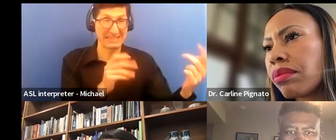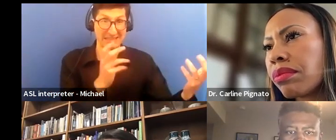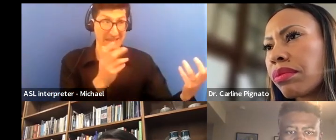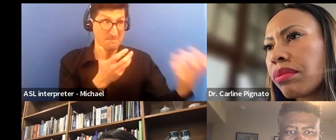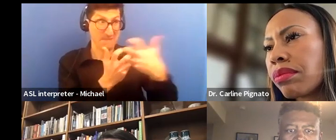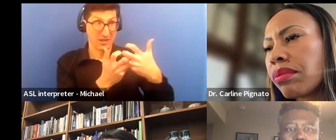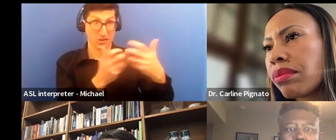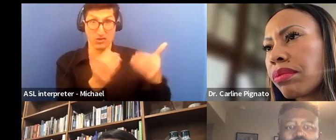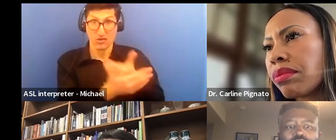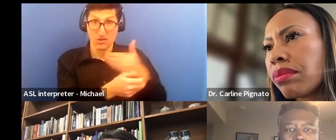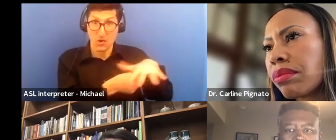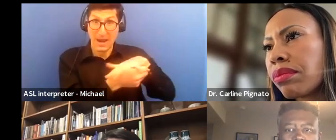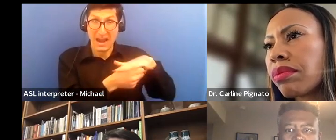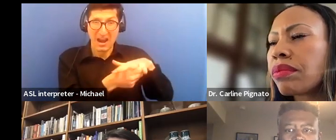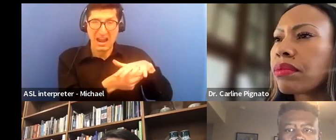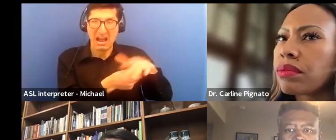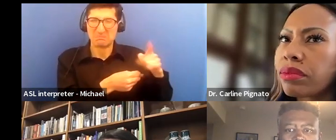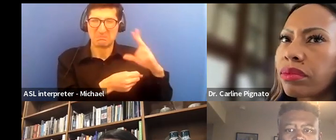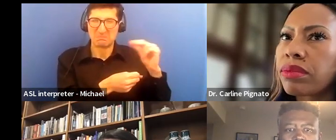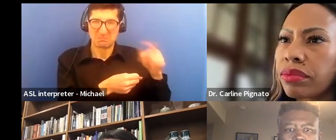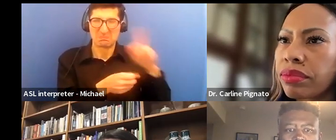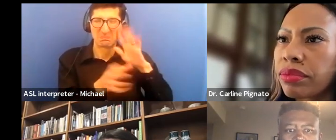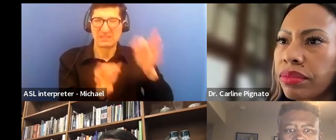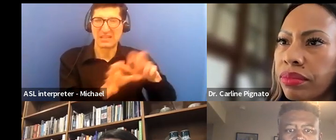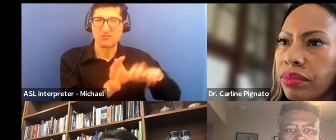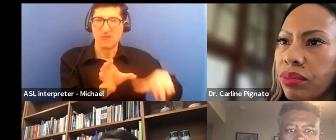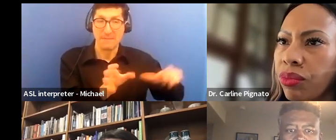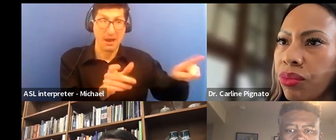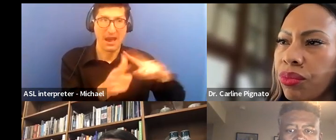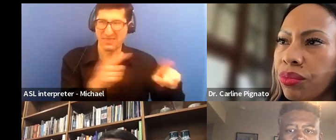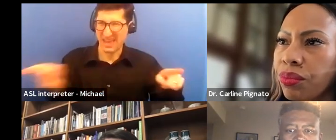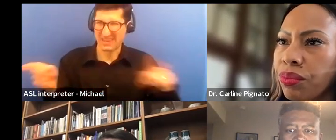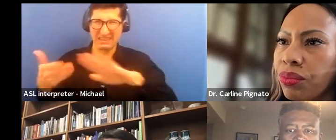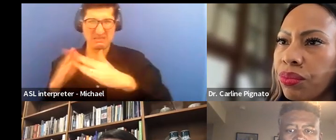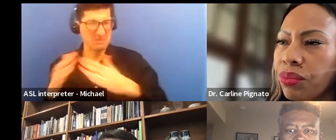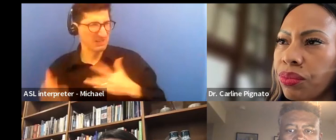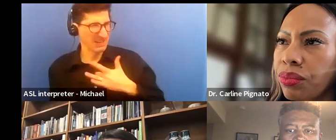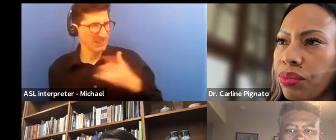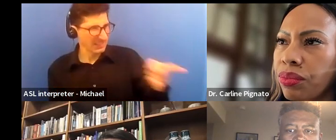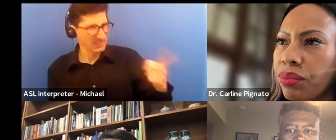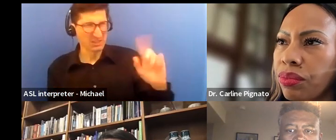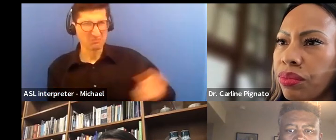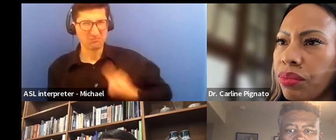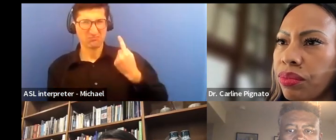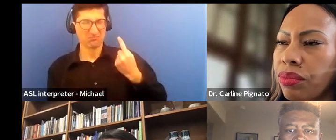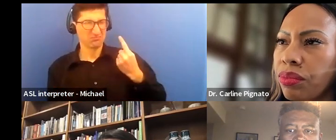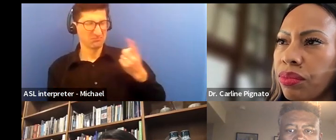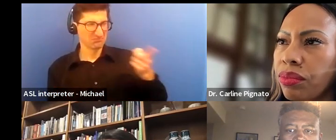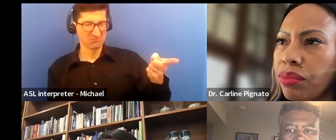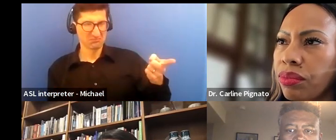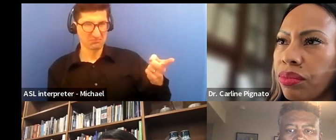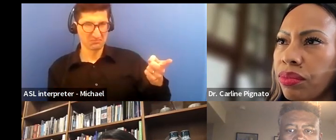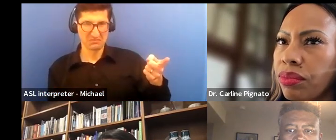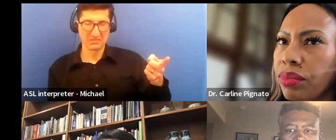done that can't be repaired because communities hate to feel rejected. They've invested in you and you become a leader of the community.